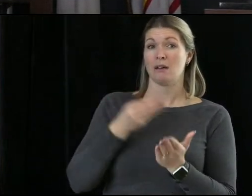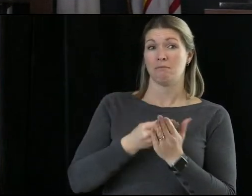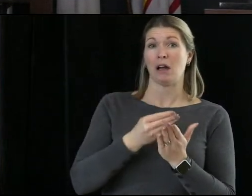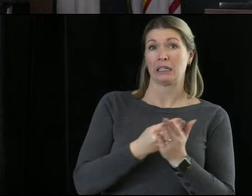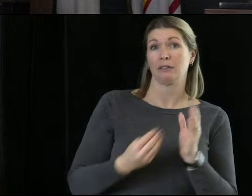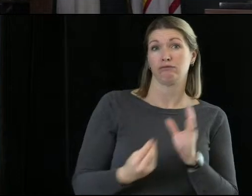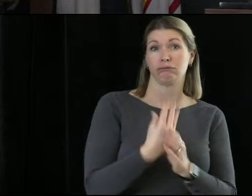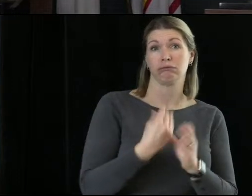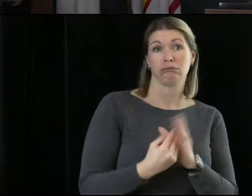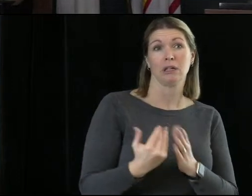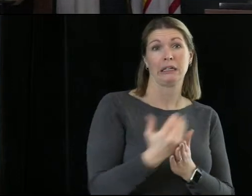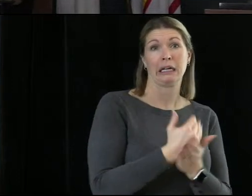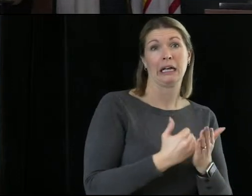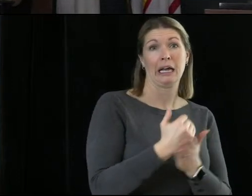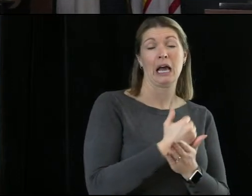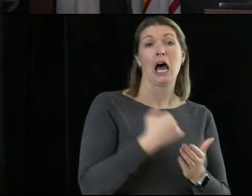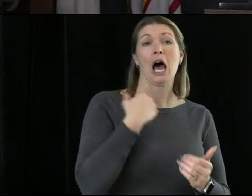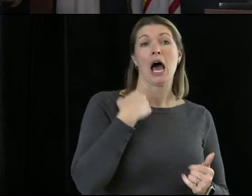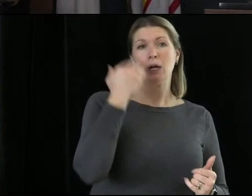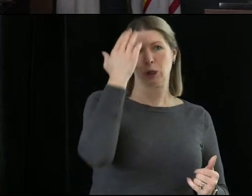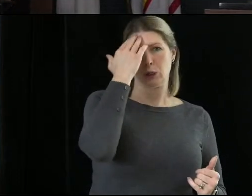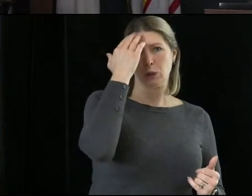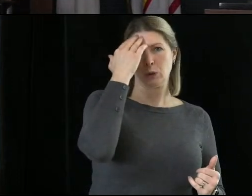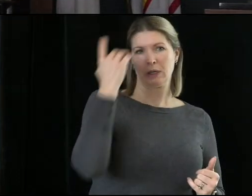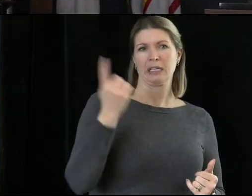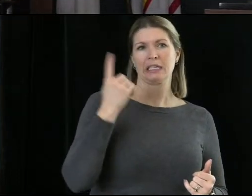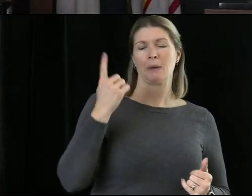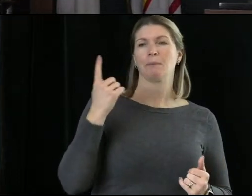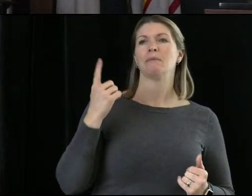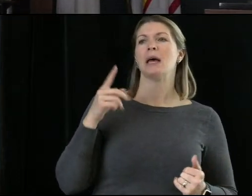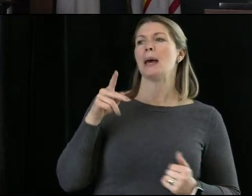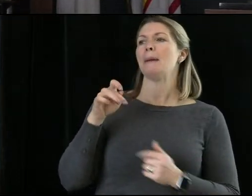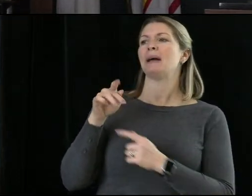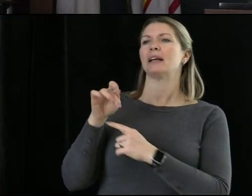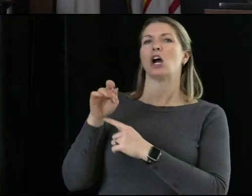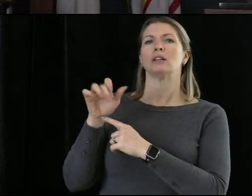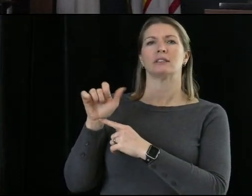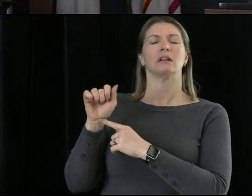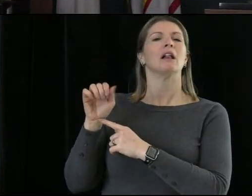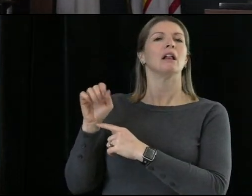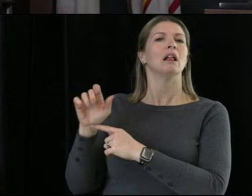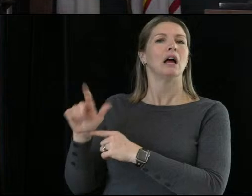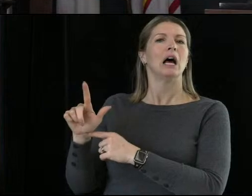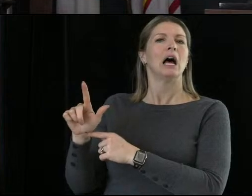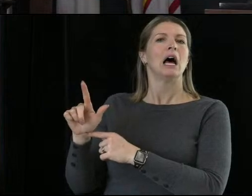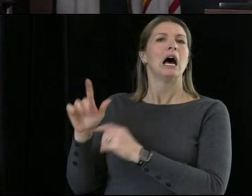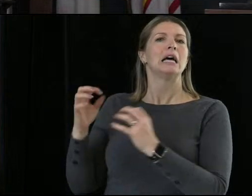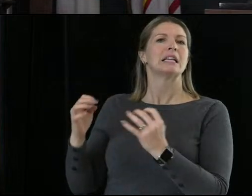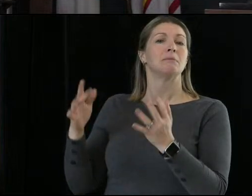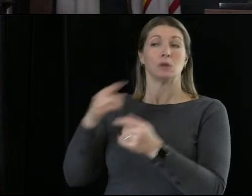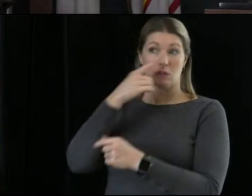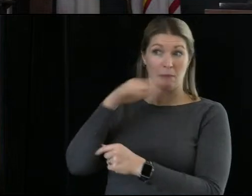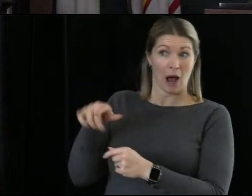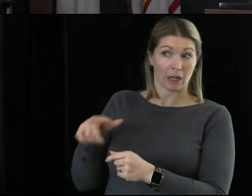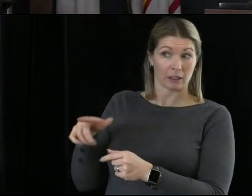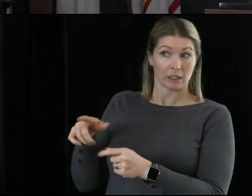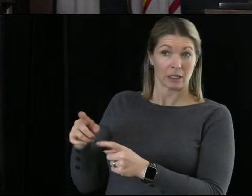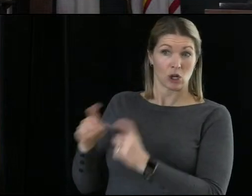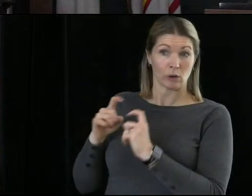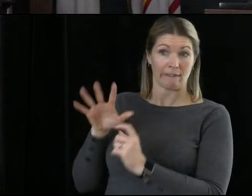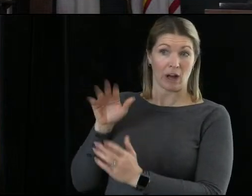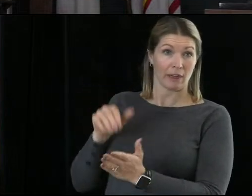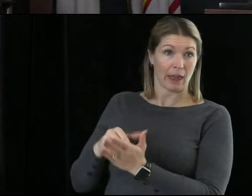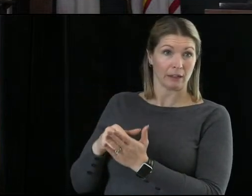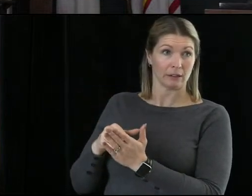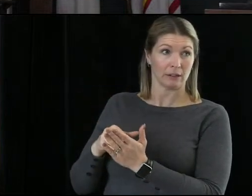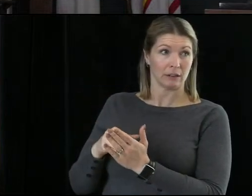So I knew someone at the Pentecostal Assemblies in Newfoundland and Labrador, and I asked, like, might you think about contributing $500? And they came back